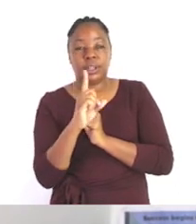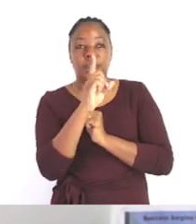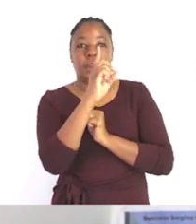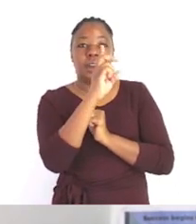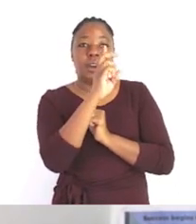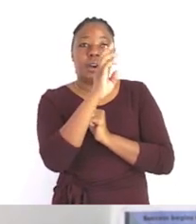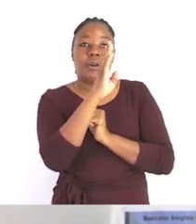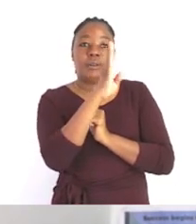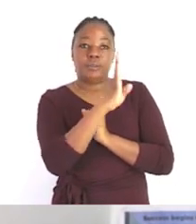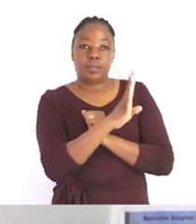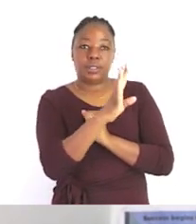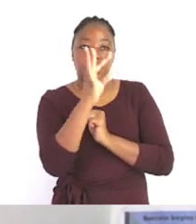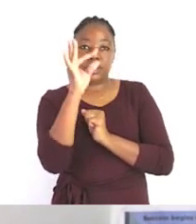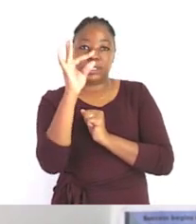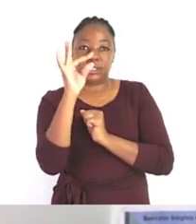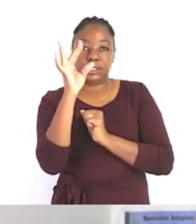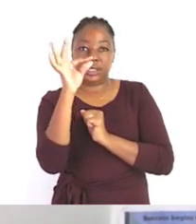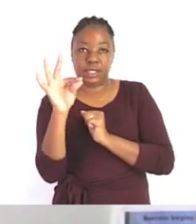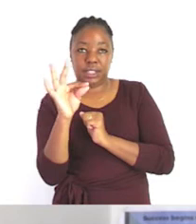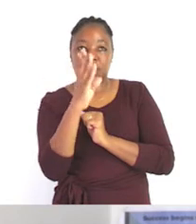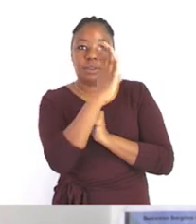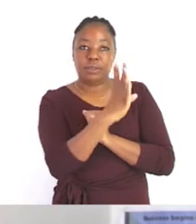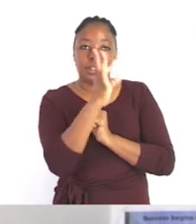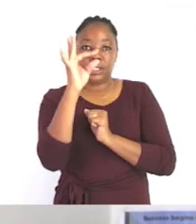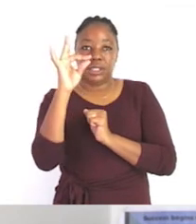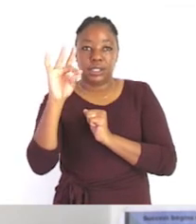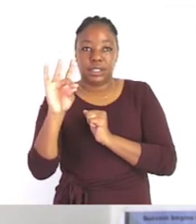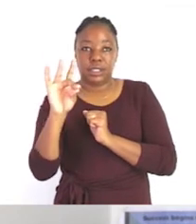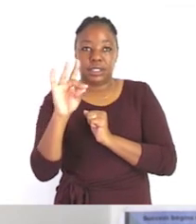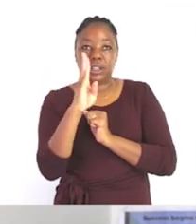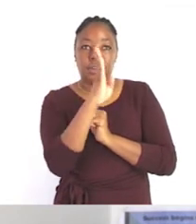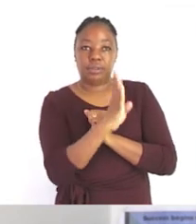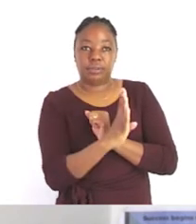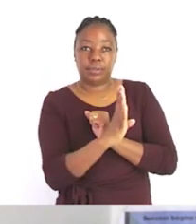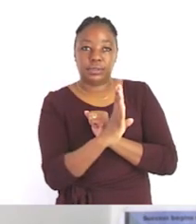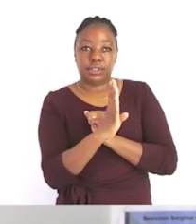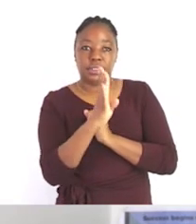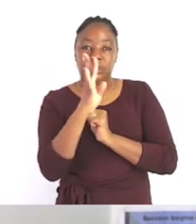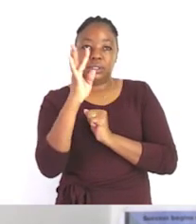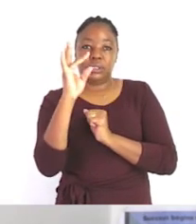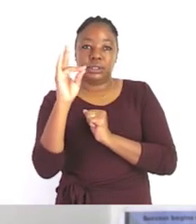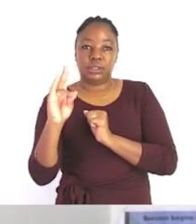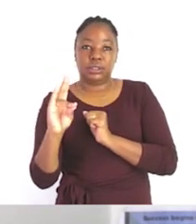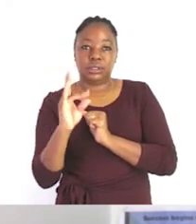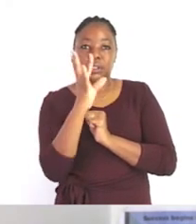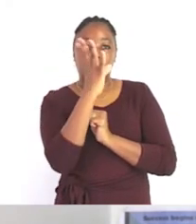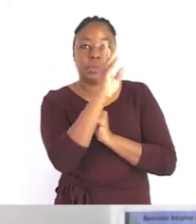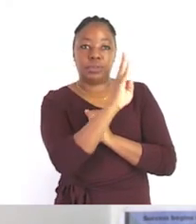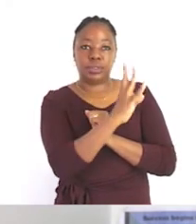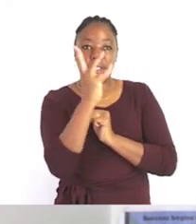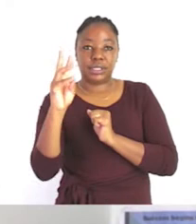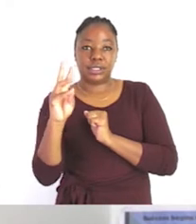49, 48, 47, 46, 45,